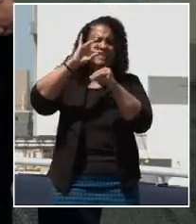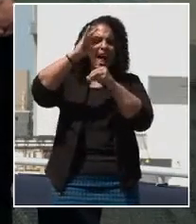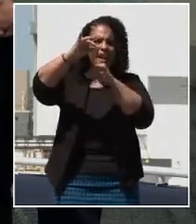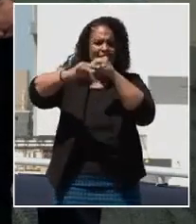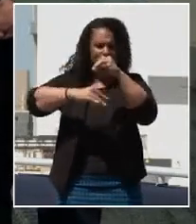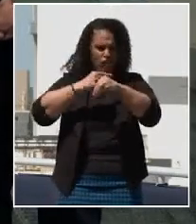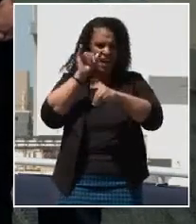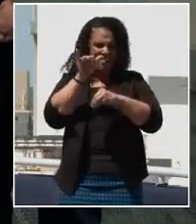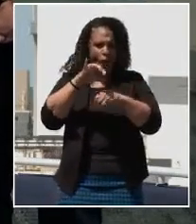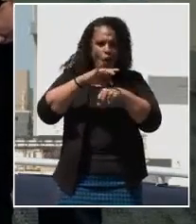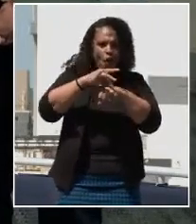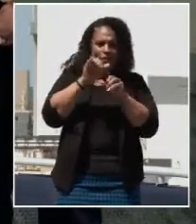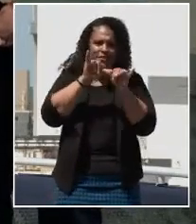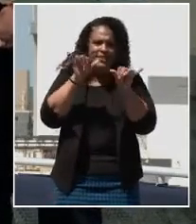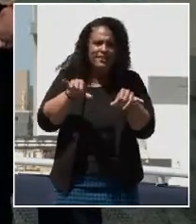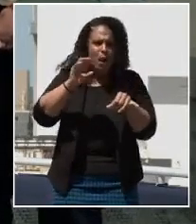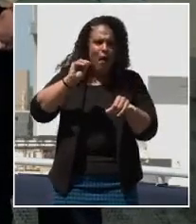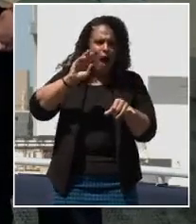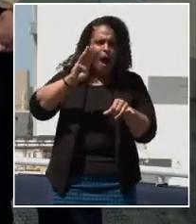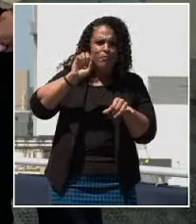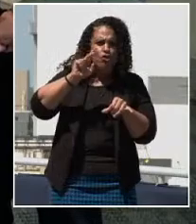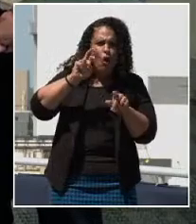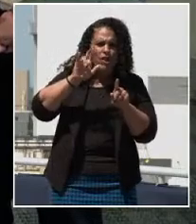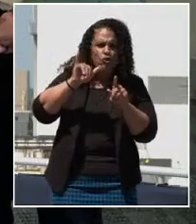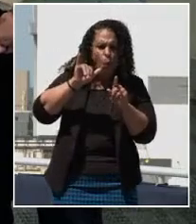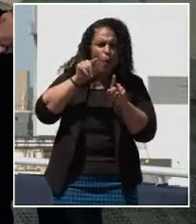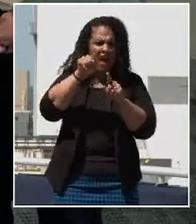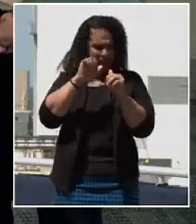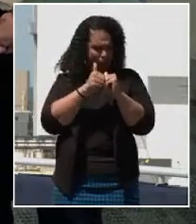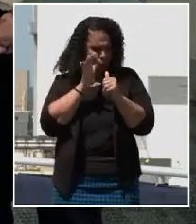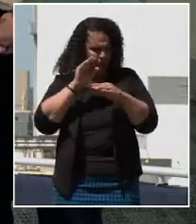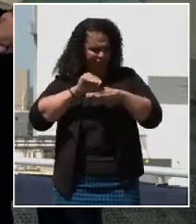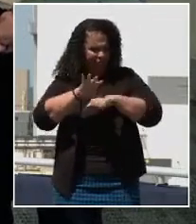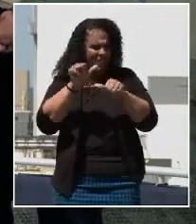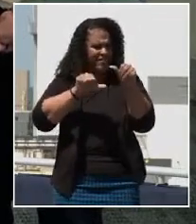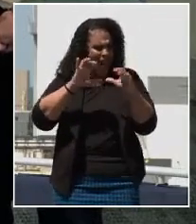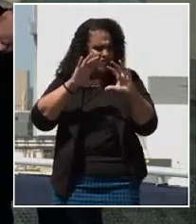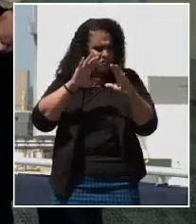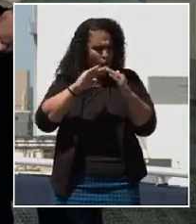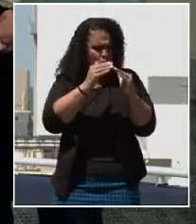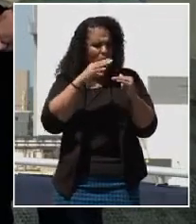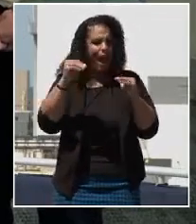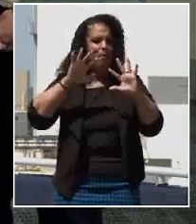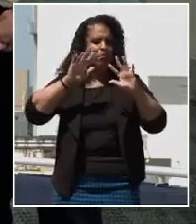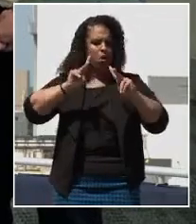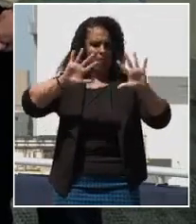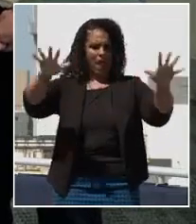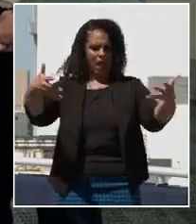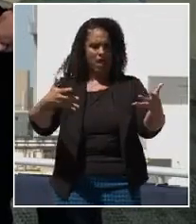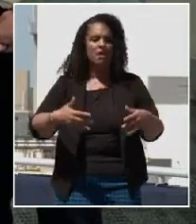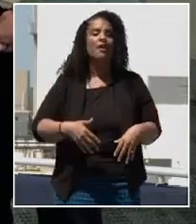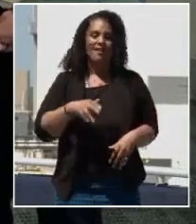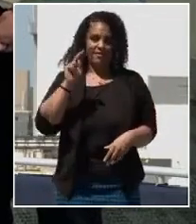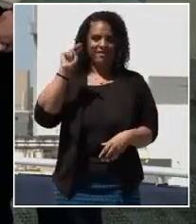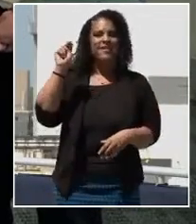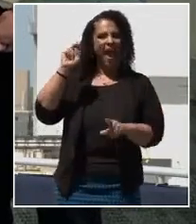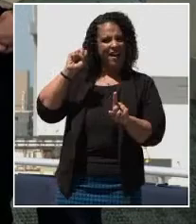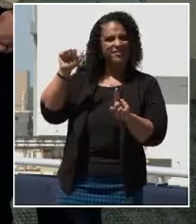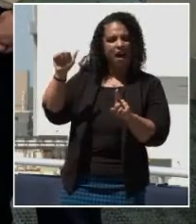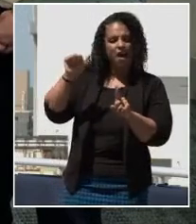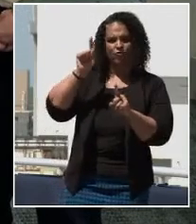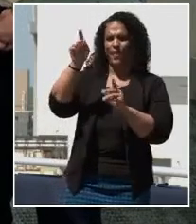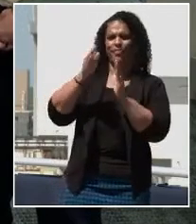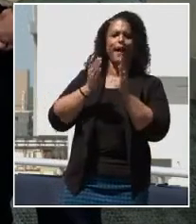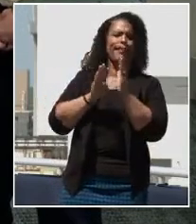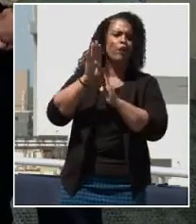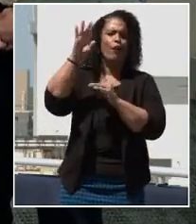Observatory how will that serve the science community and public at large well NASA's been a global leader in uh in Earth